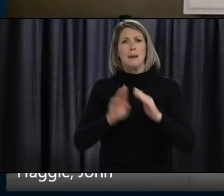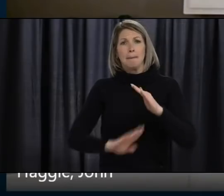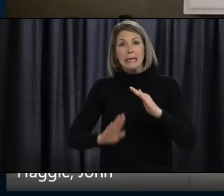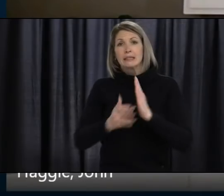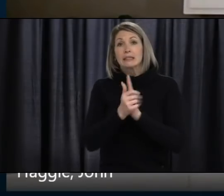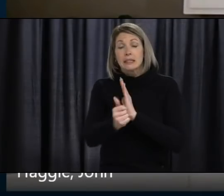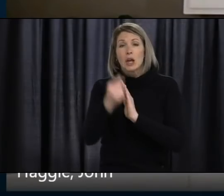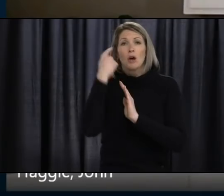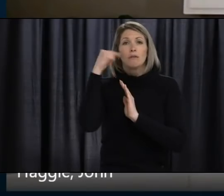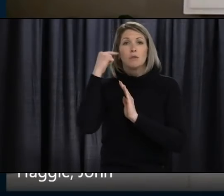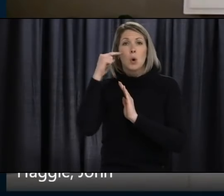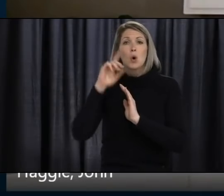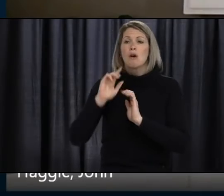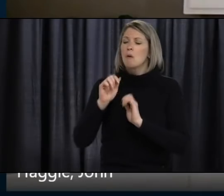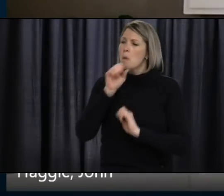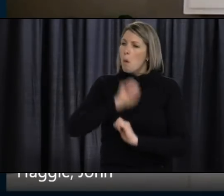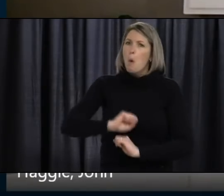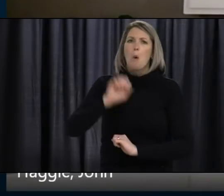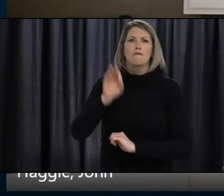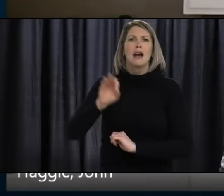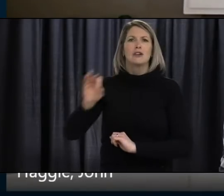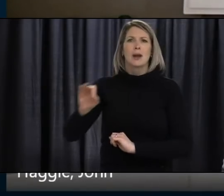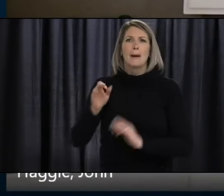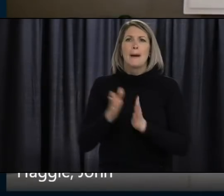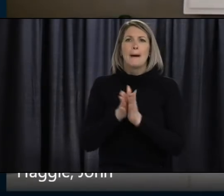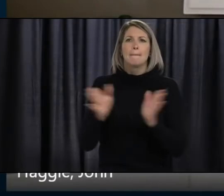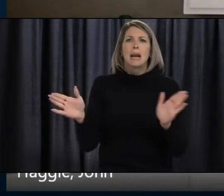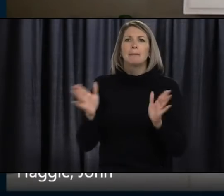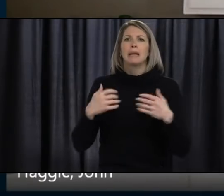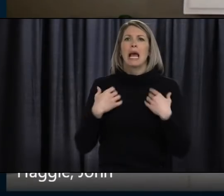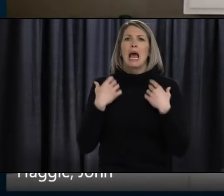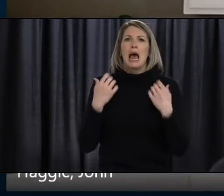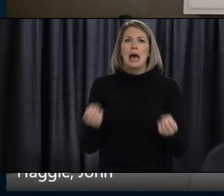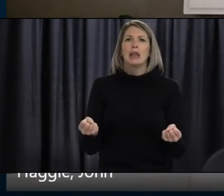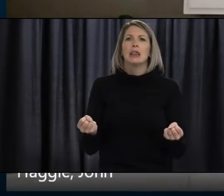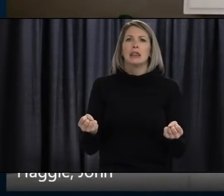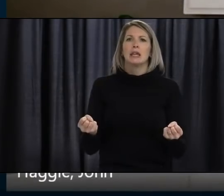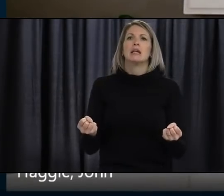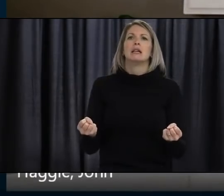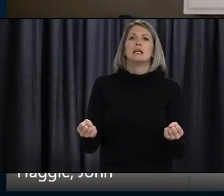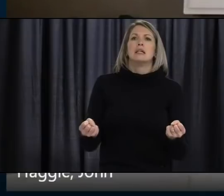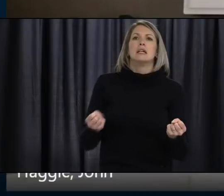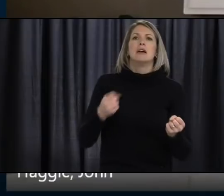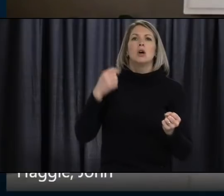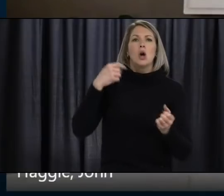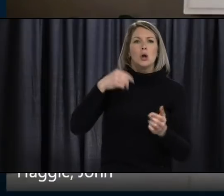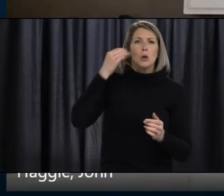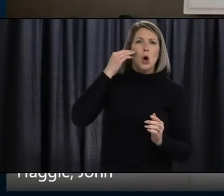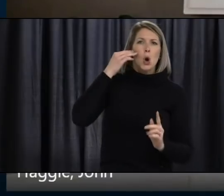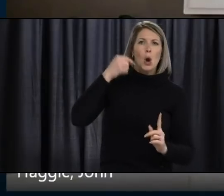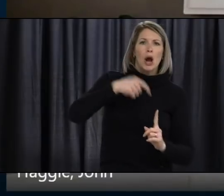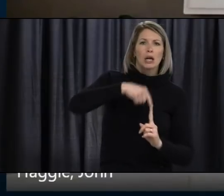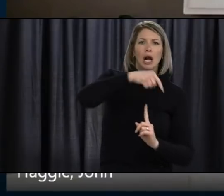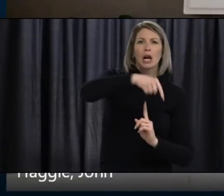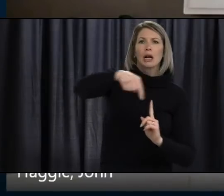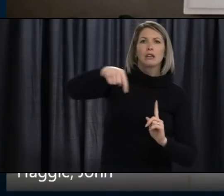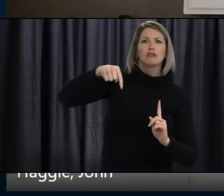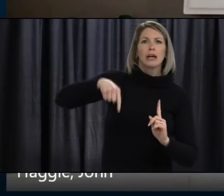province in old-fashioned, old-style public health measures. Shoe leather, contact tracing has been the way we